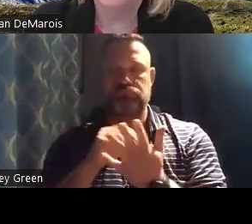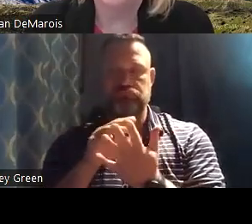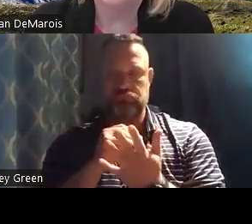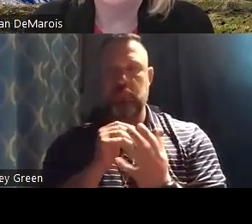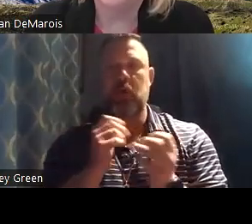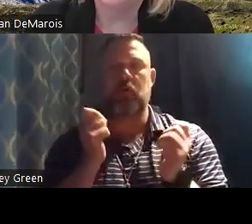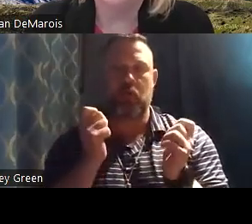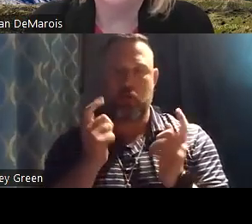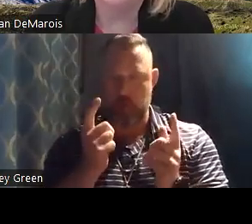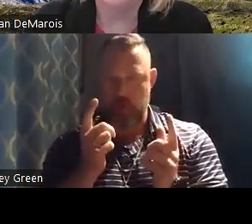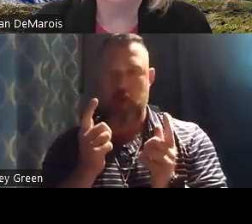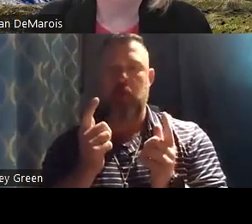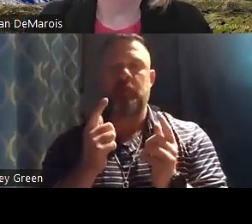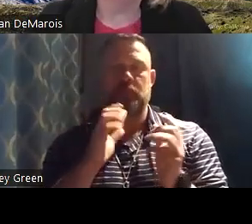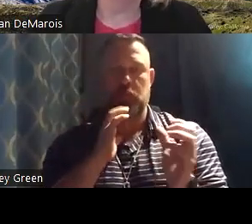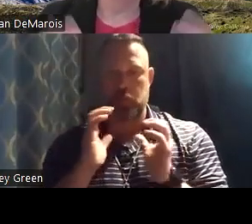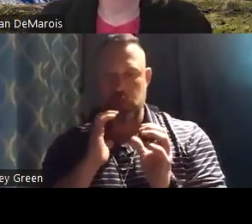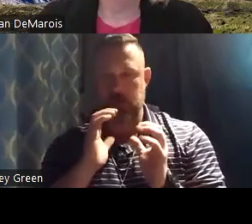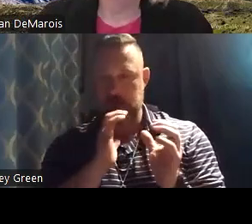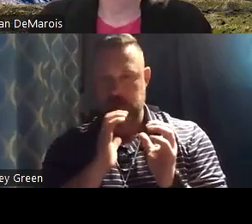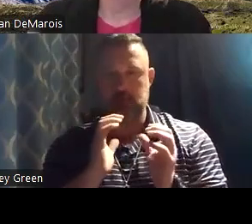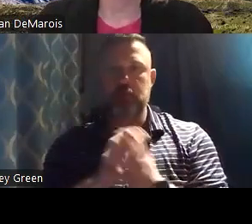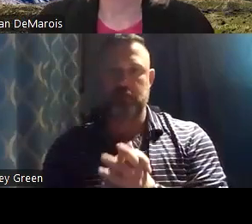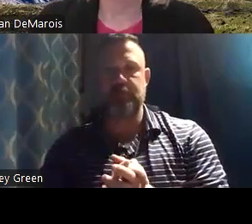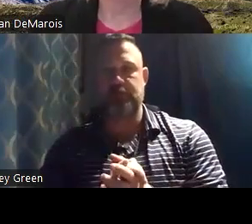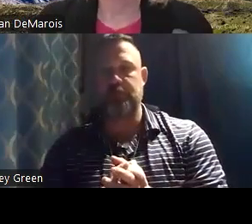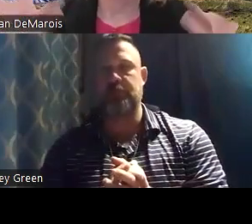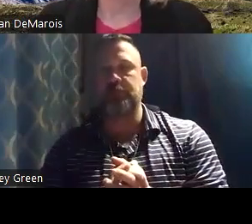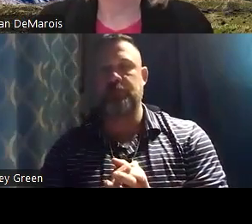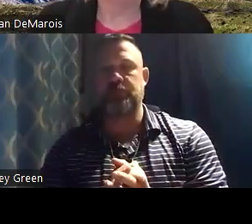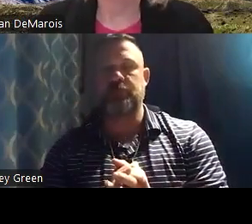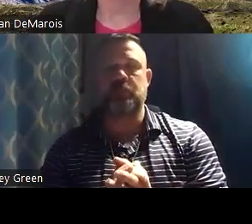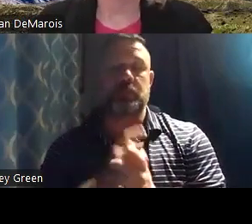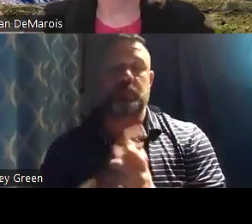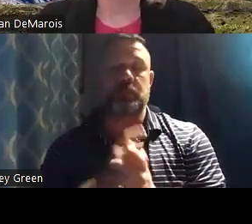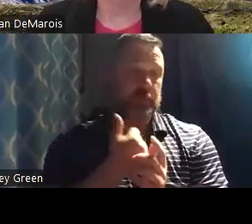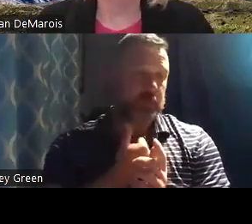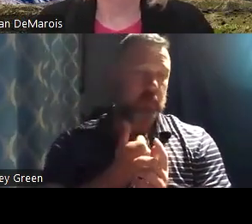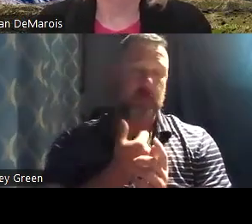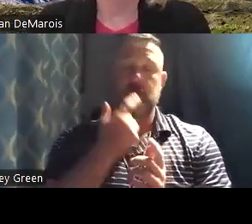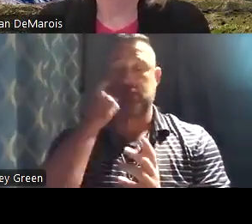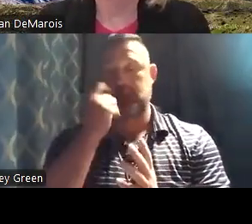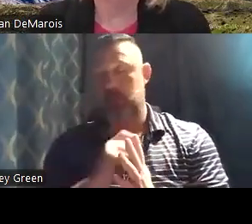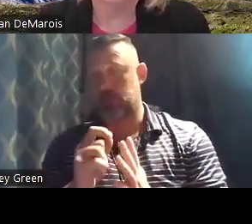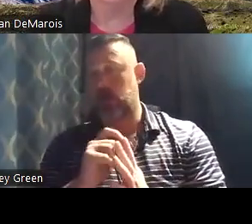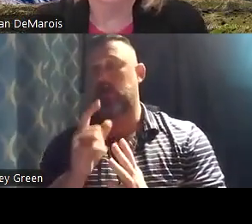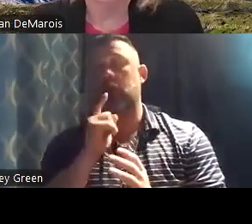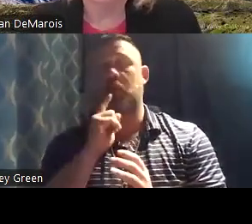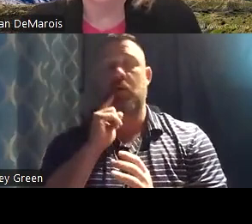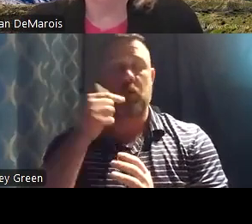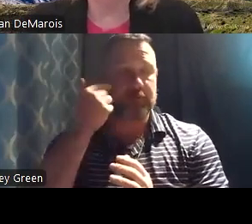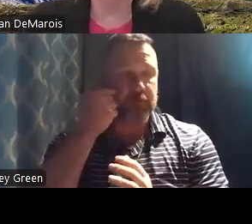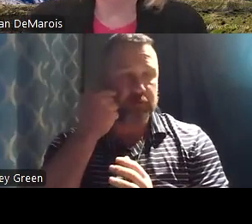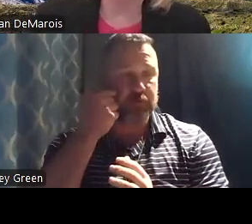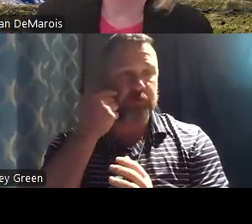all of that is being well communicated up to me, up to our secretary, up to our governor and